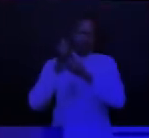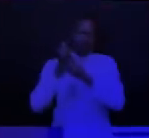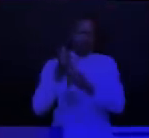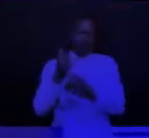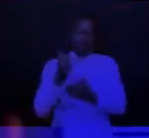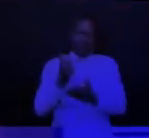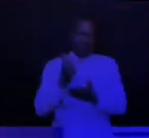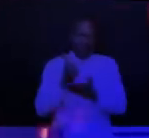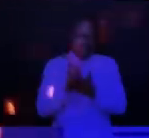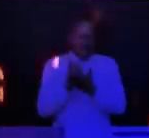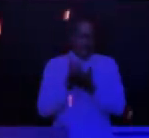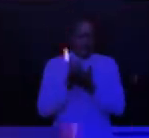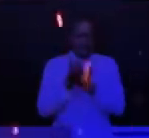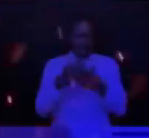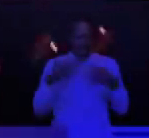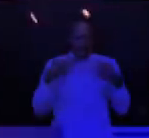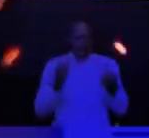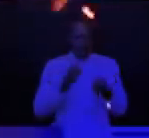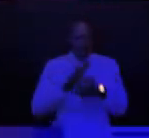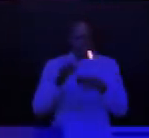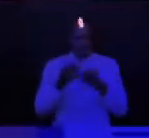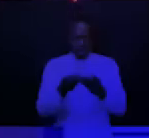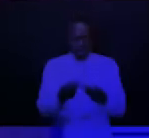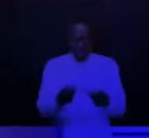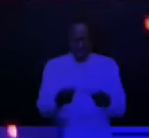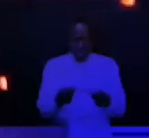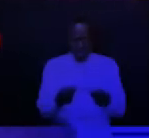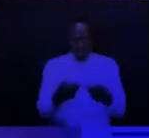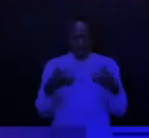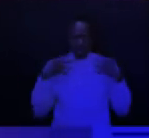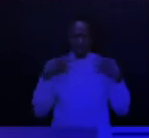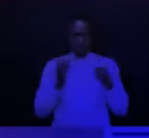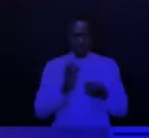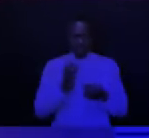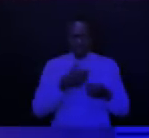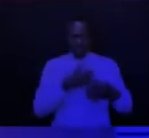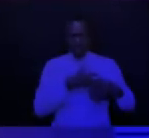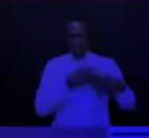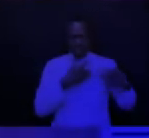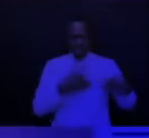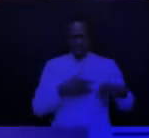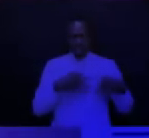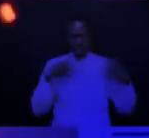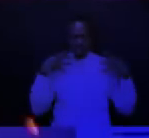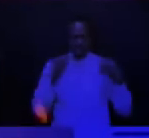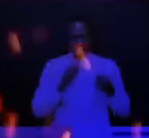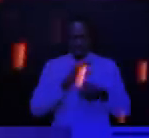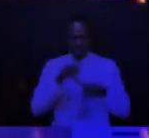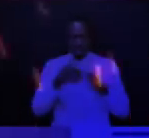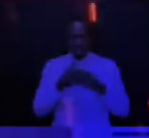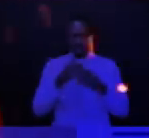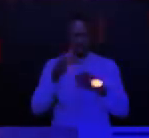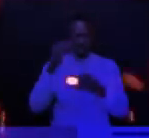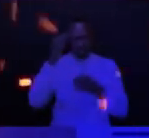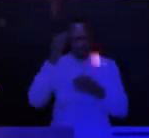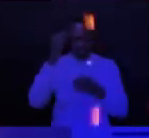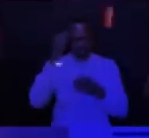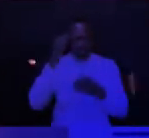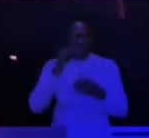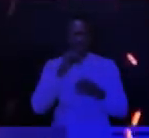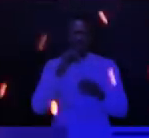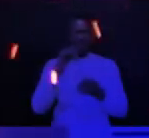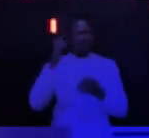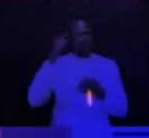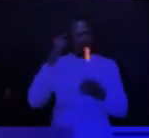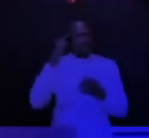land. Oh God, heal our hearts. Oh God, heal our minds. It is not about amassing wealth,